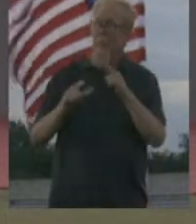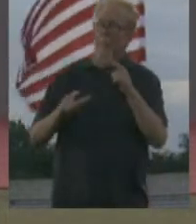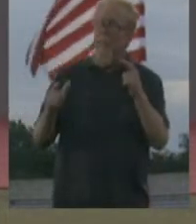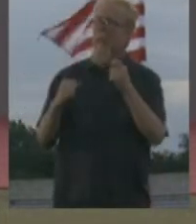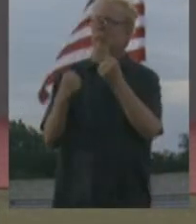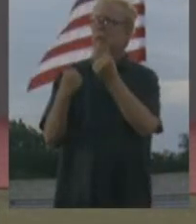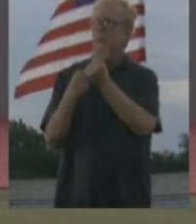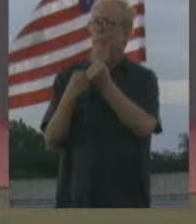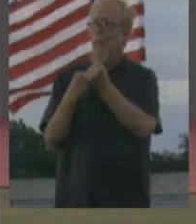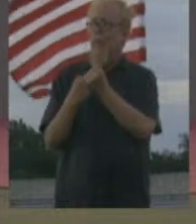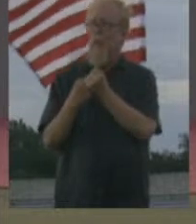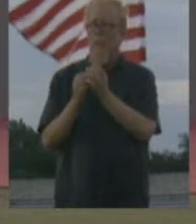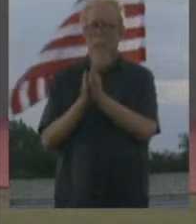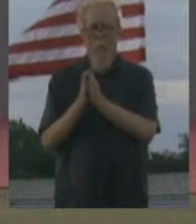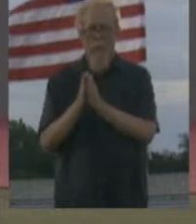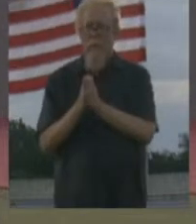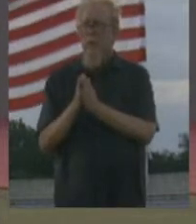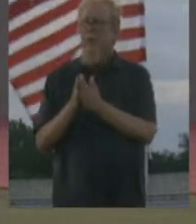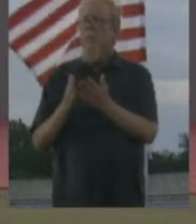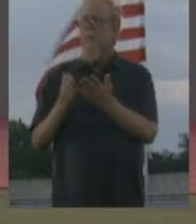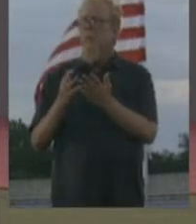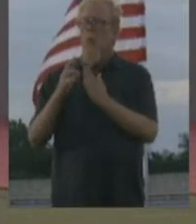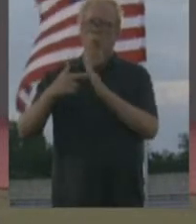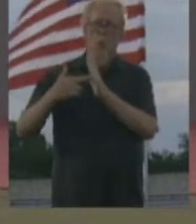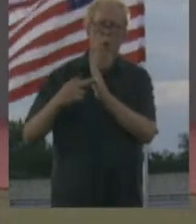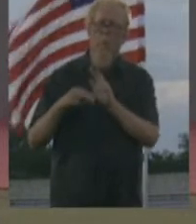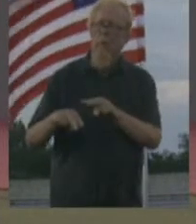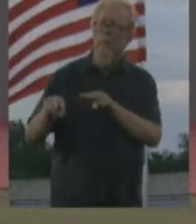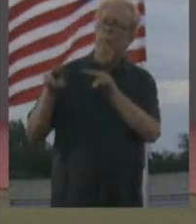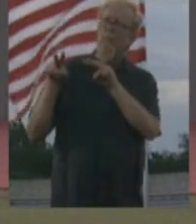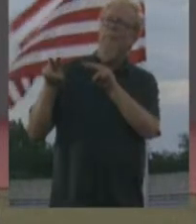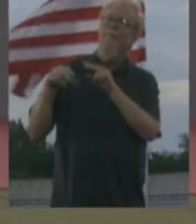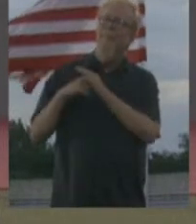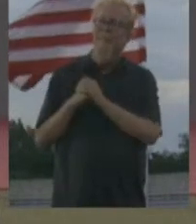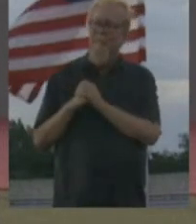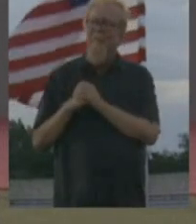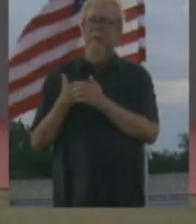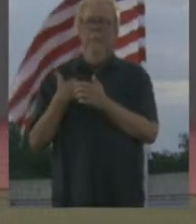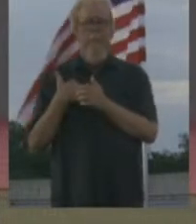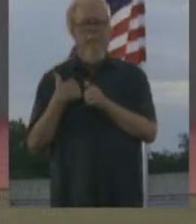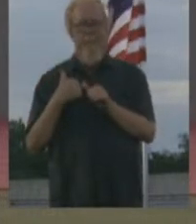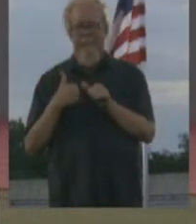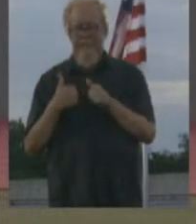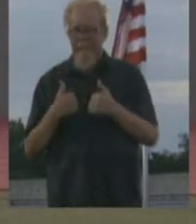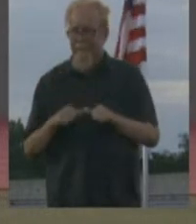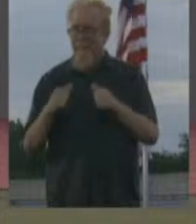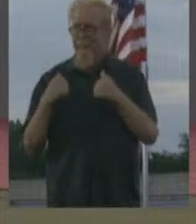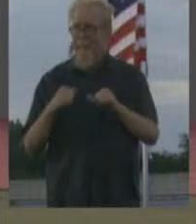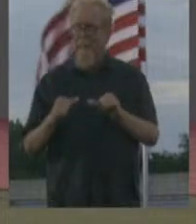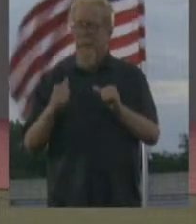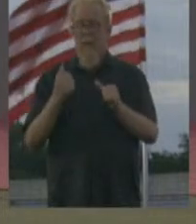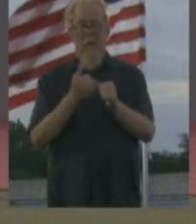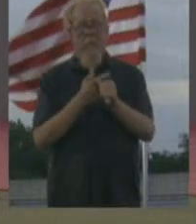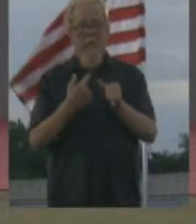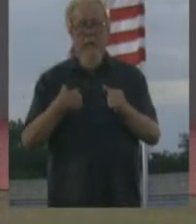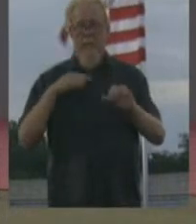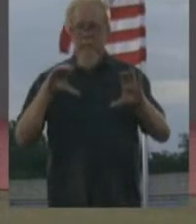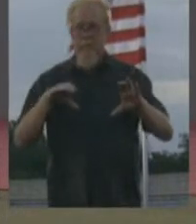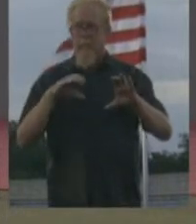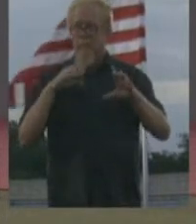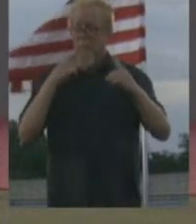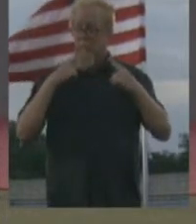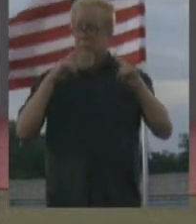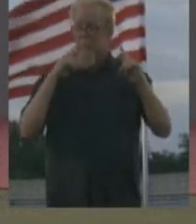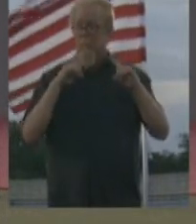motivator, and role model. I've always strived to surpass your expectations, and everything I've accomplished, I've not only done for you, but owe to